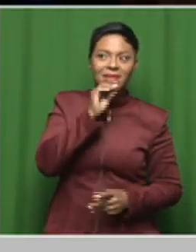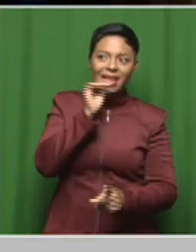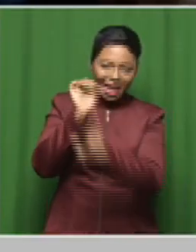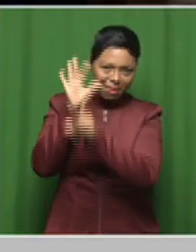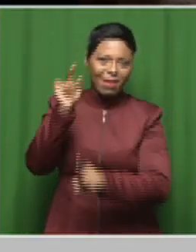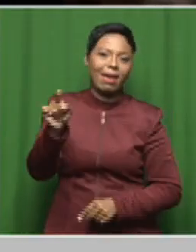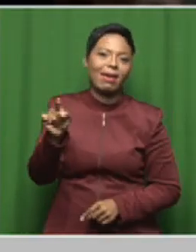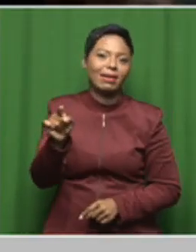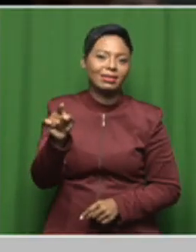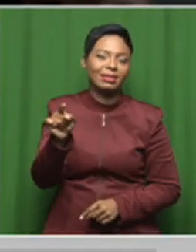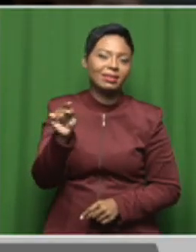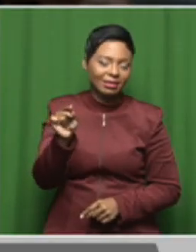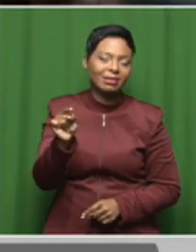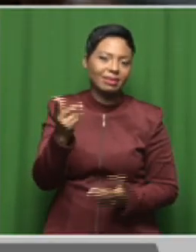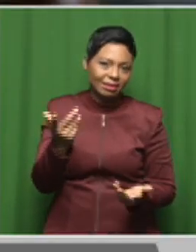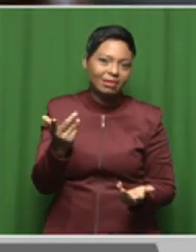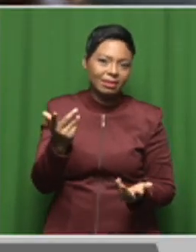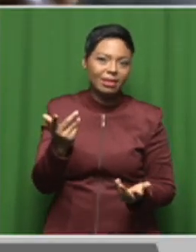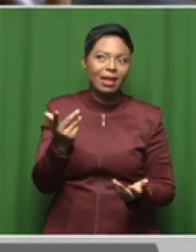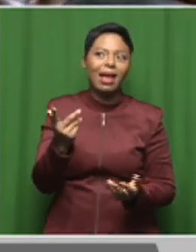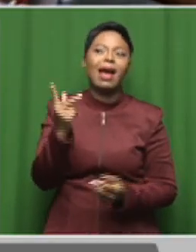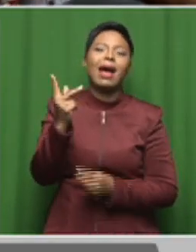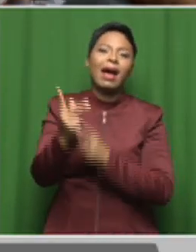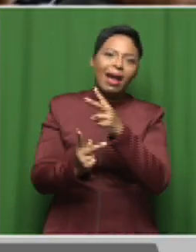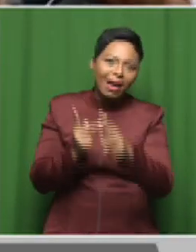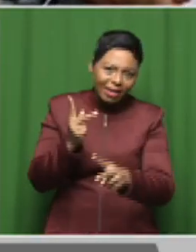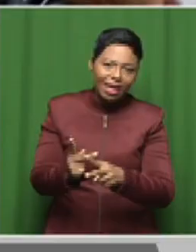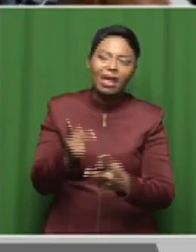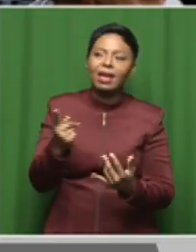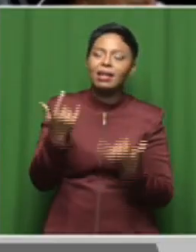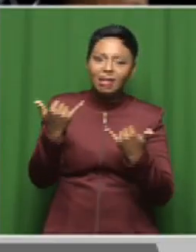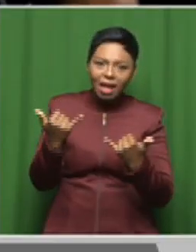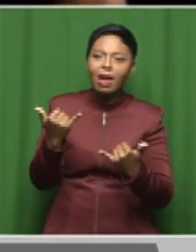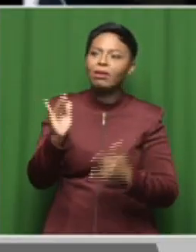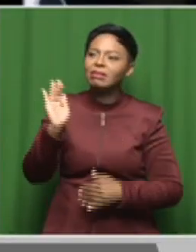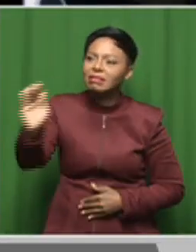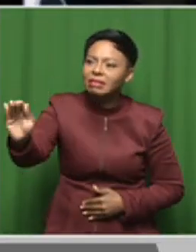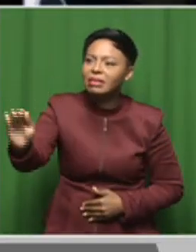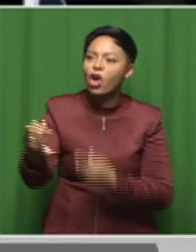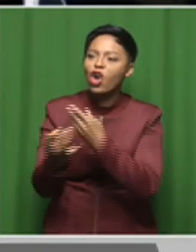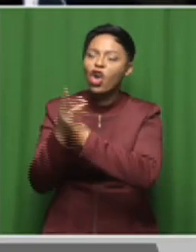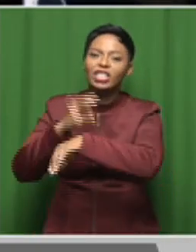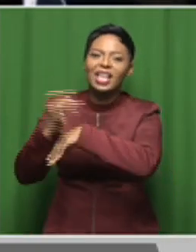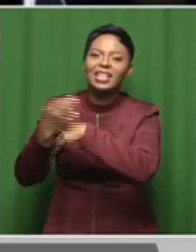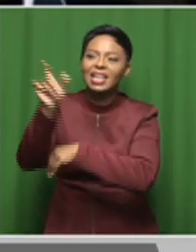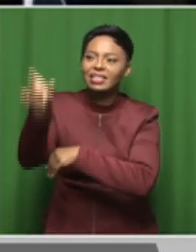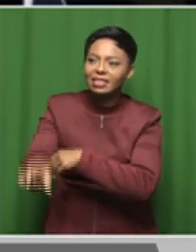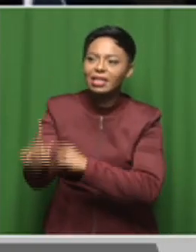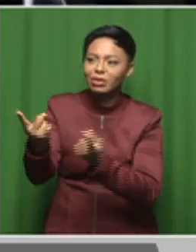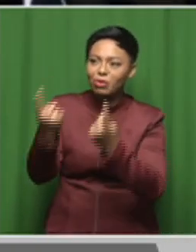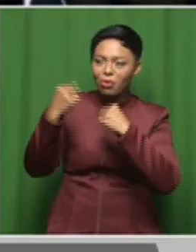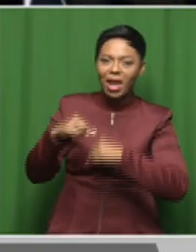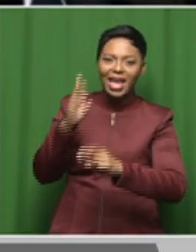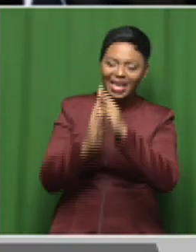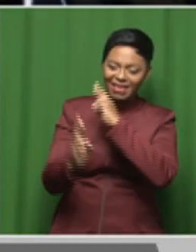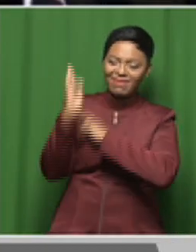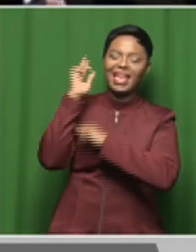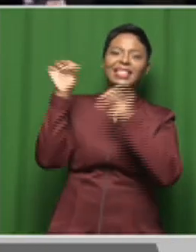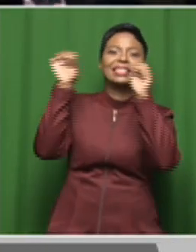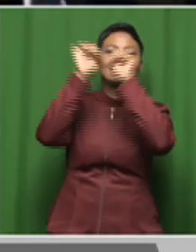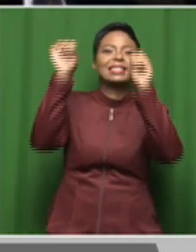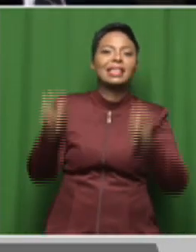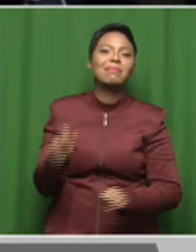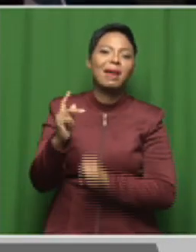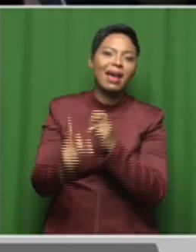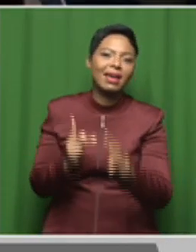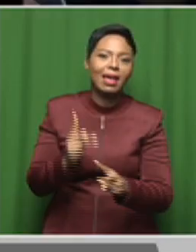And now they have to rehire those same consultants to actually reverse all the system changes that have been made.